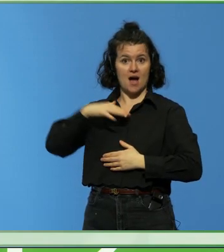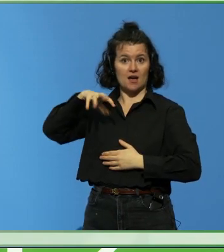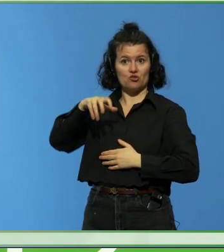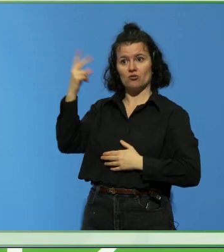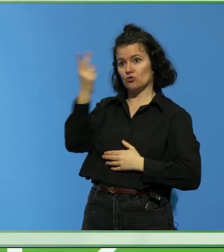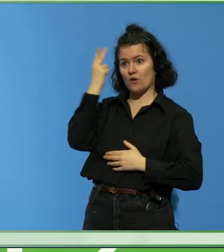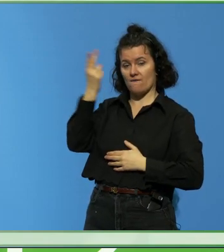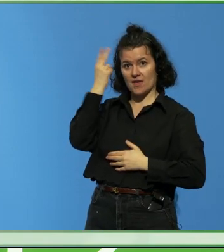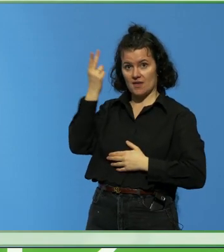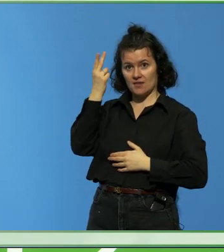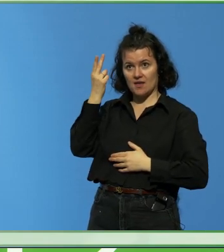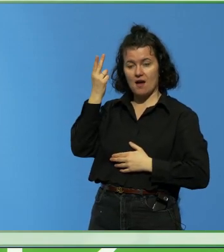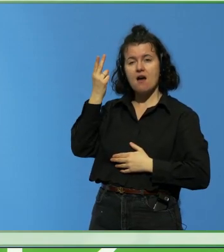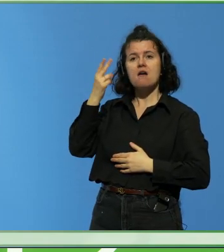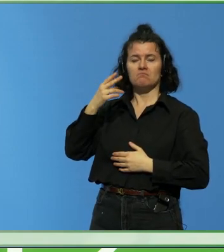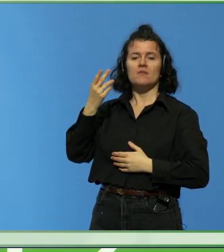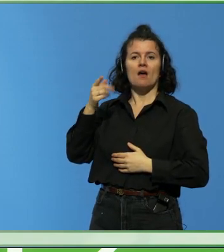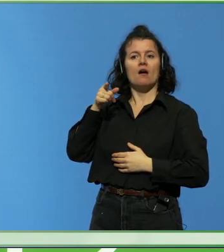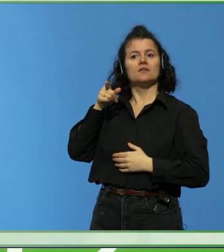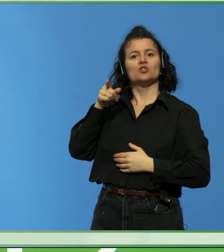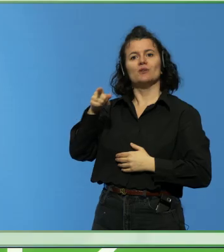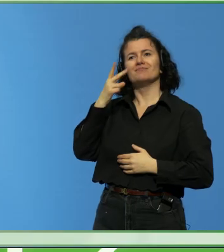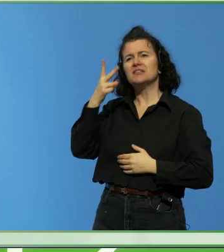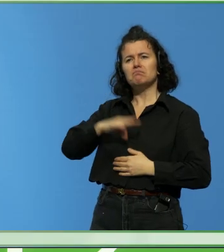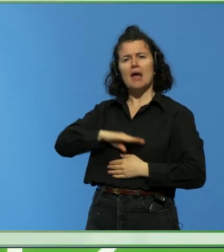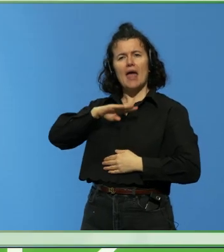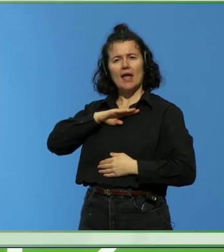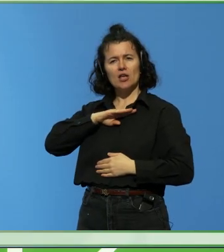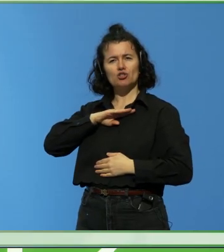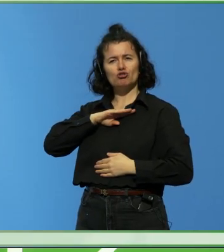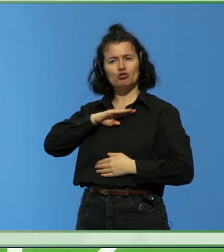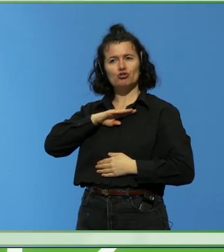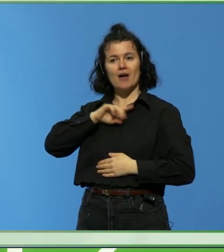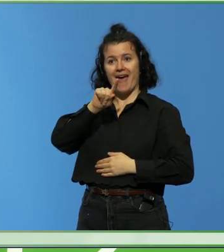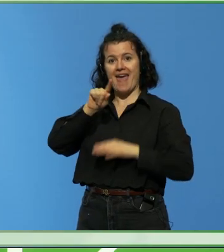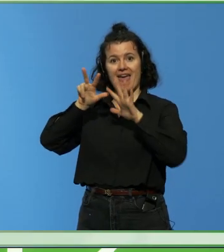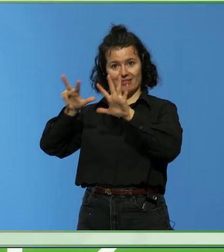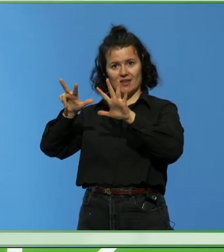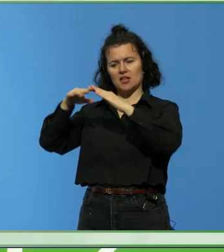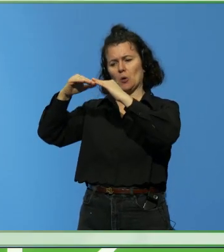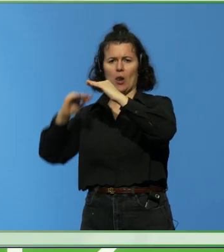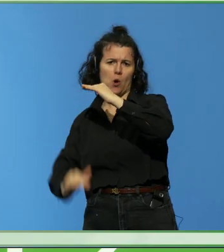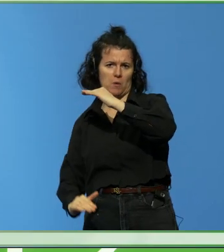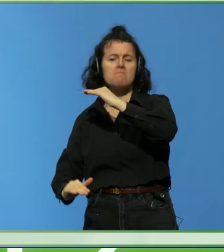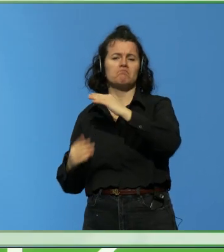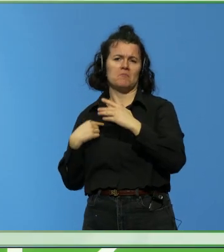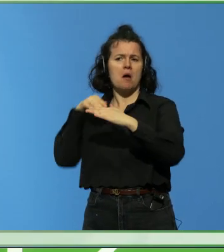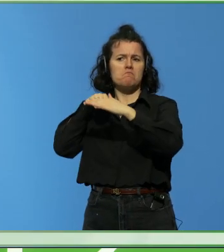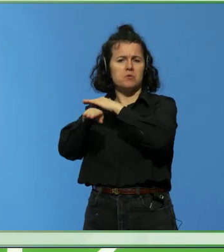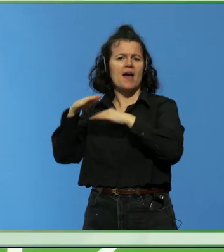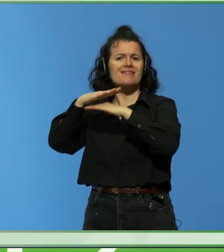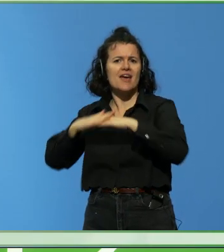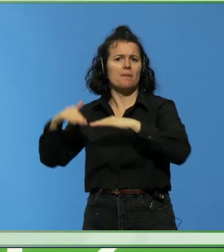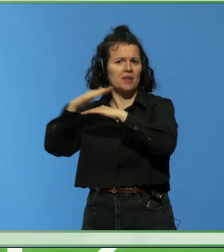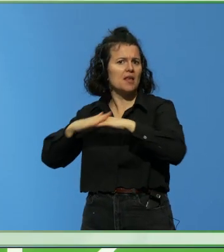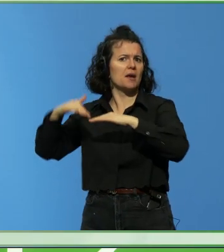charge anymore after we turn the age of 18. And this is some kind of ironic,